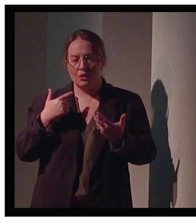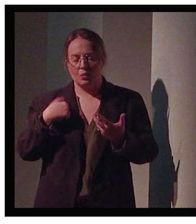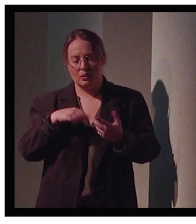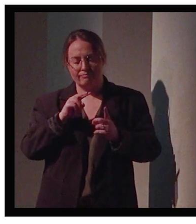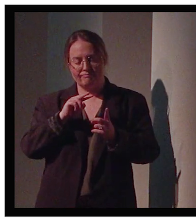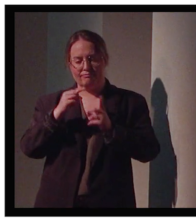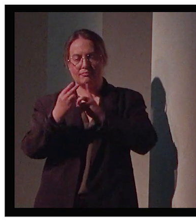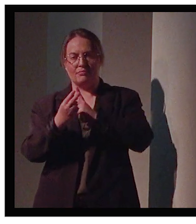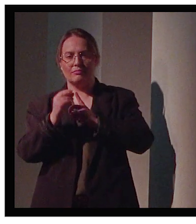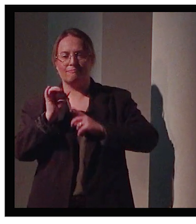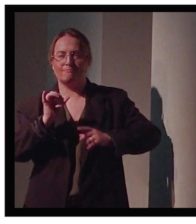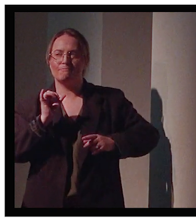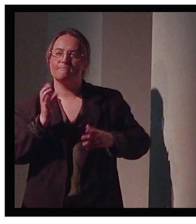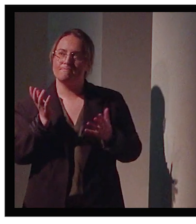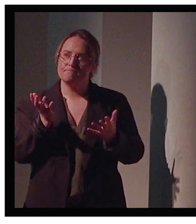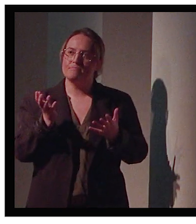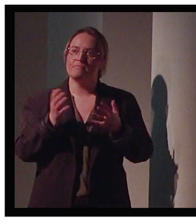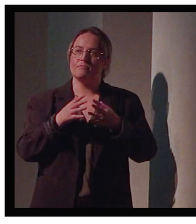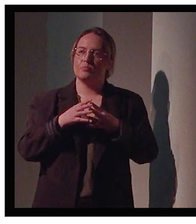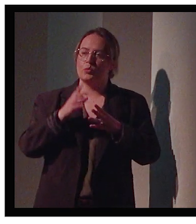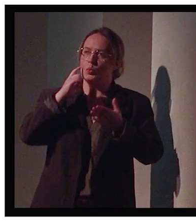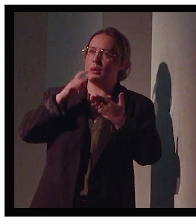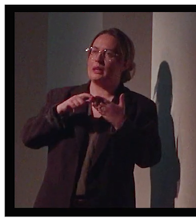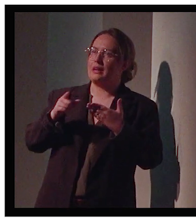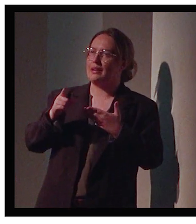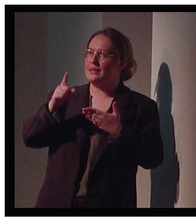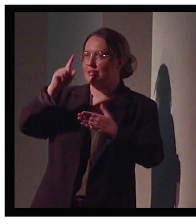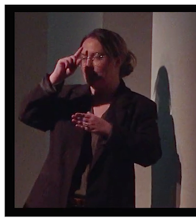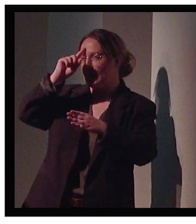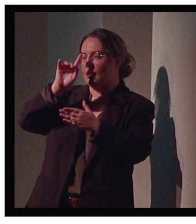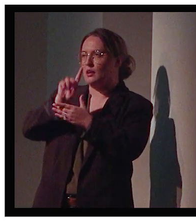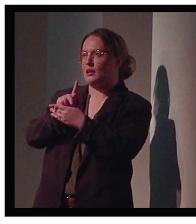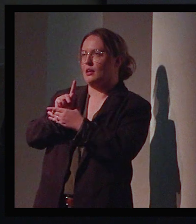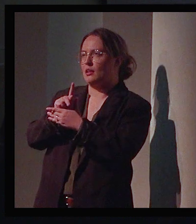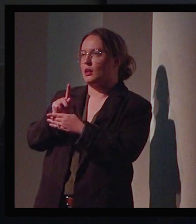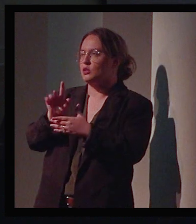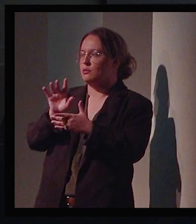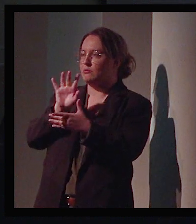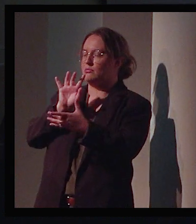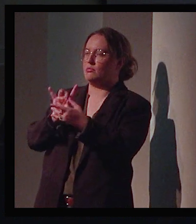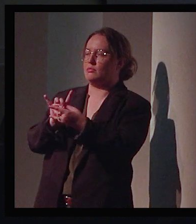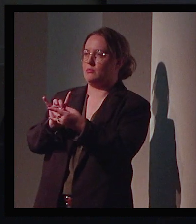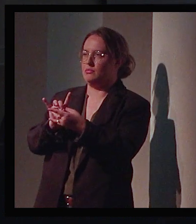an unknowable yet recognizable psychological complexity.